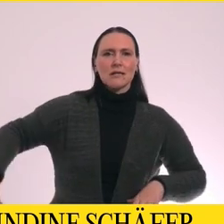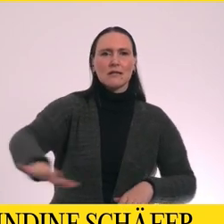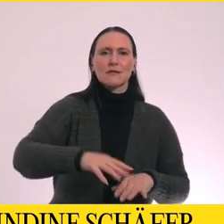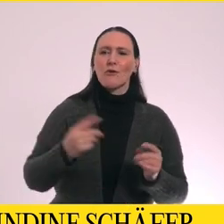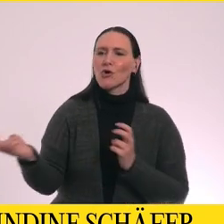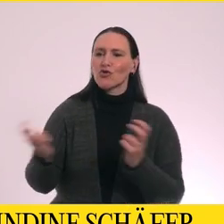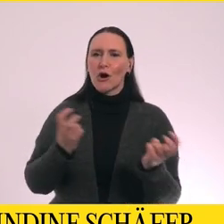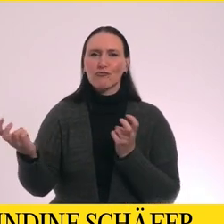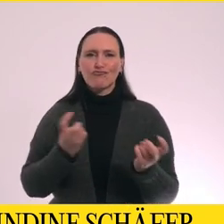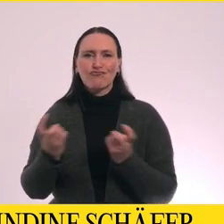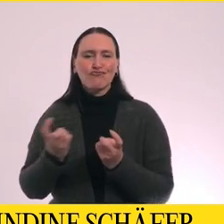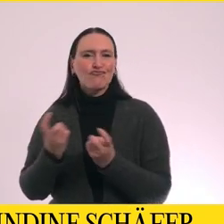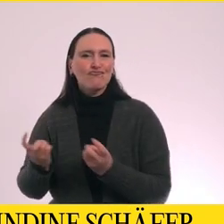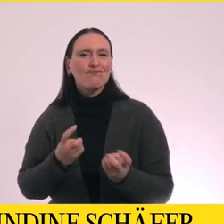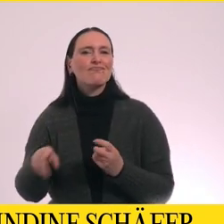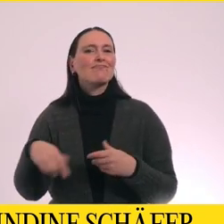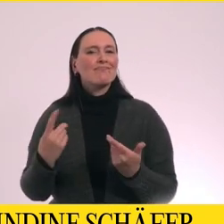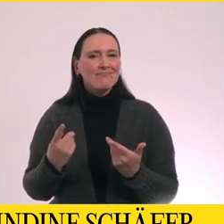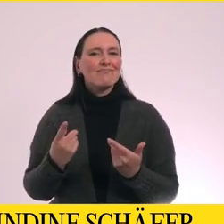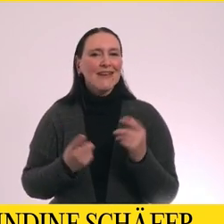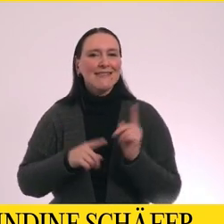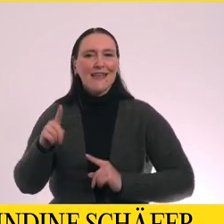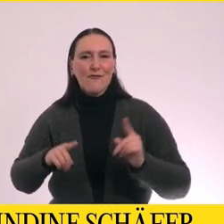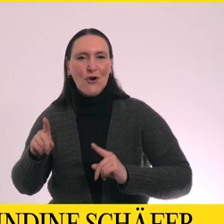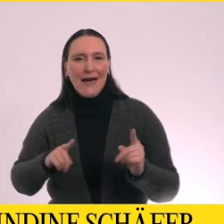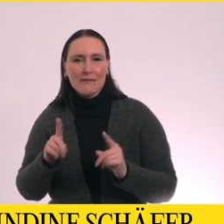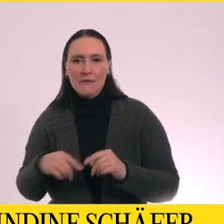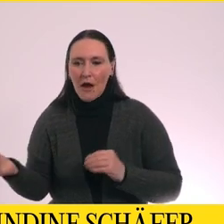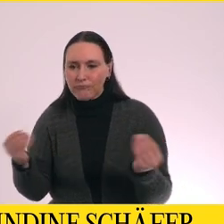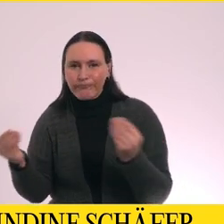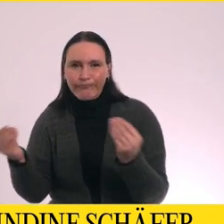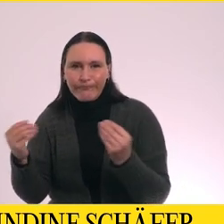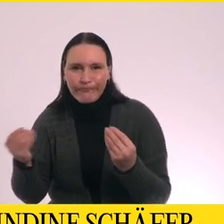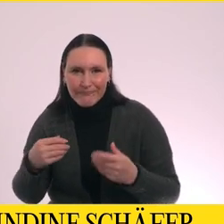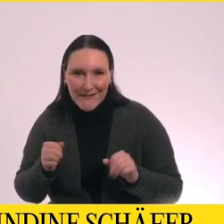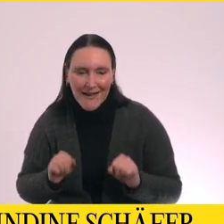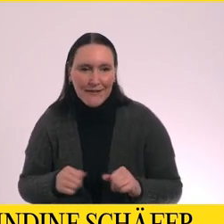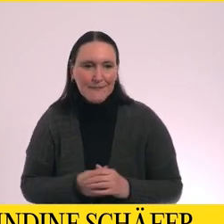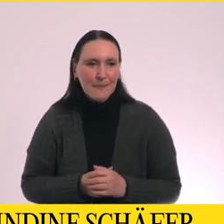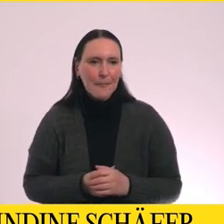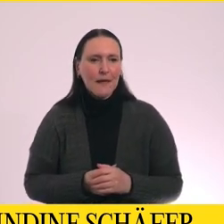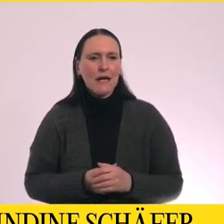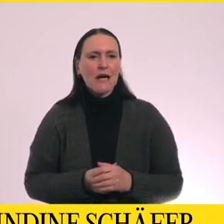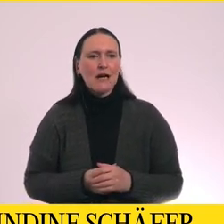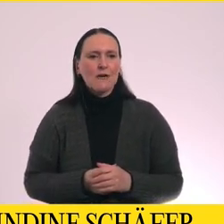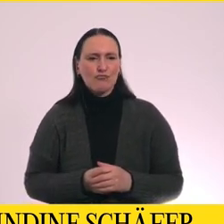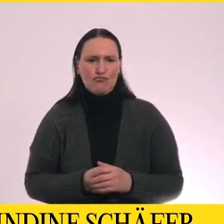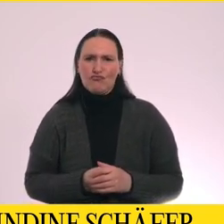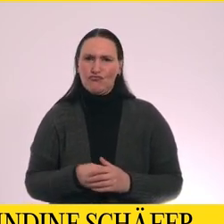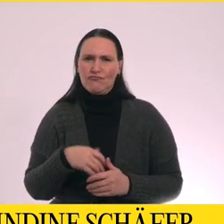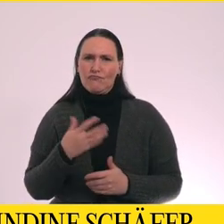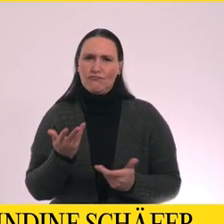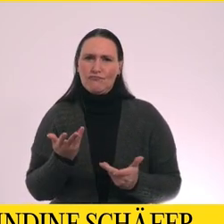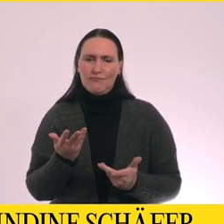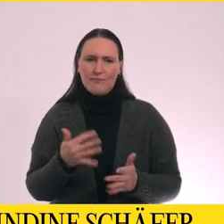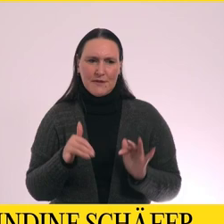our differences. Altså, der er slet ikke nogen tvivl om, at trampolinhuset har en kæmpe stor betydning og har haft en stor betydning for